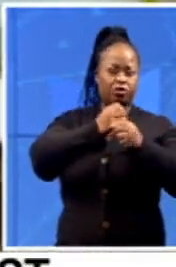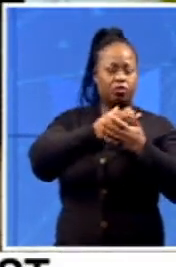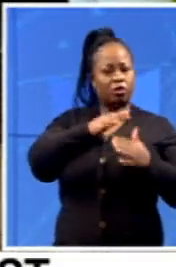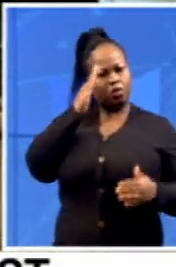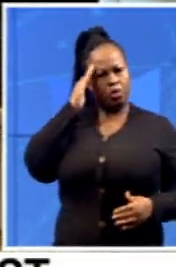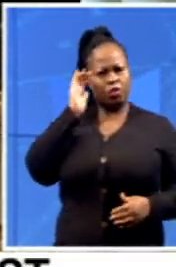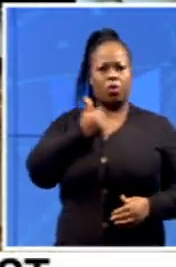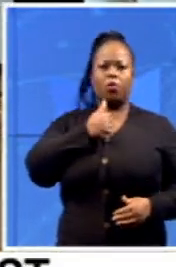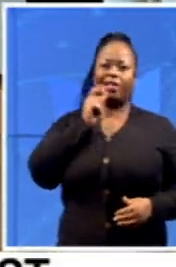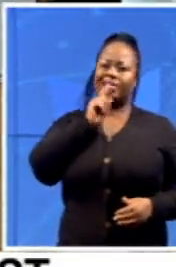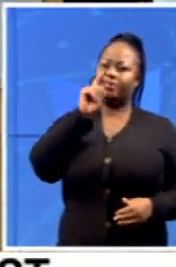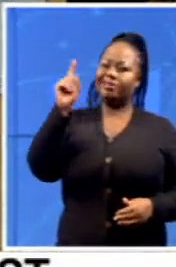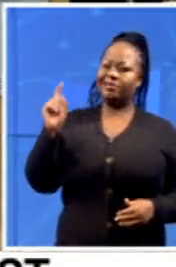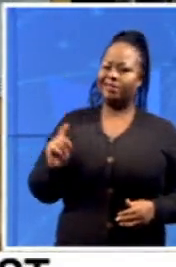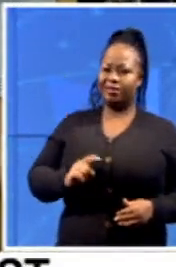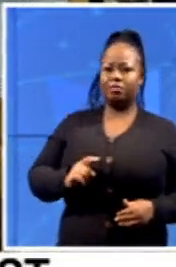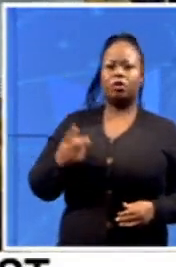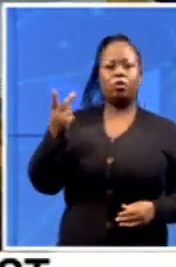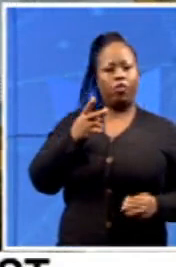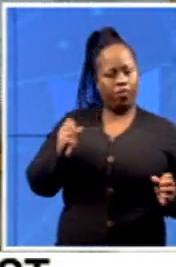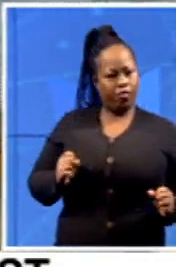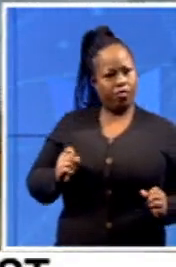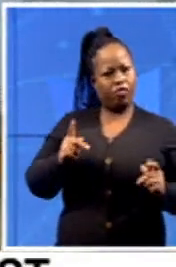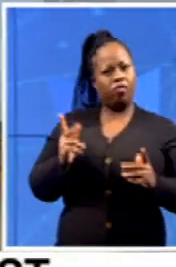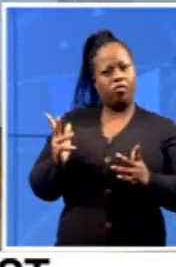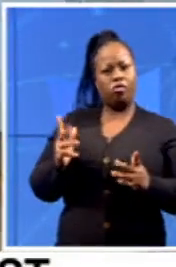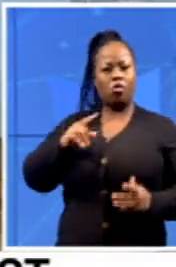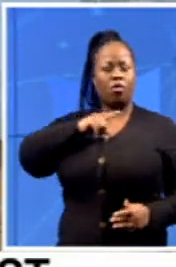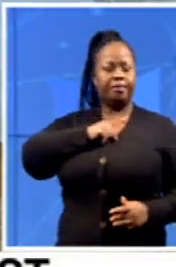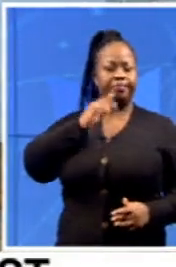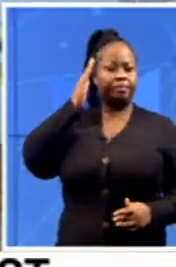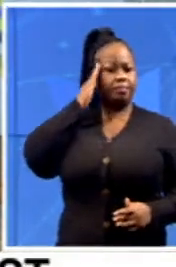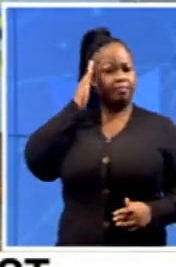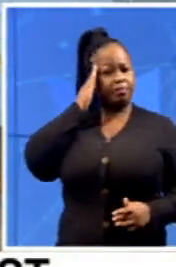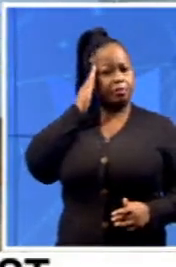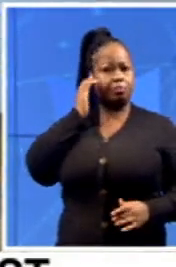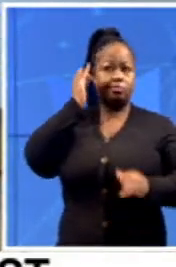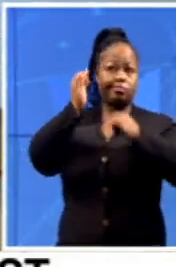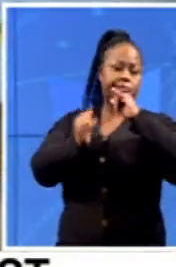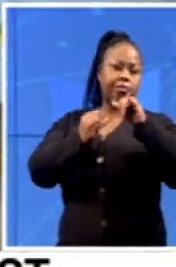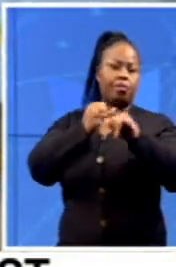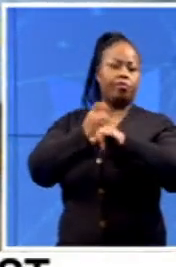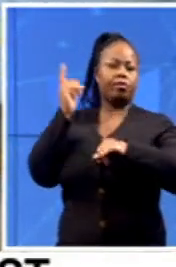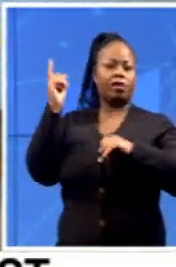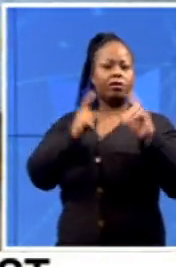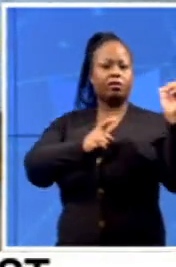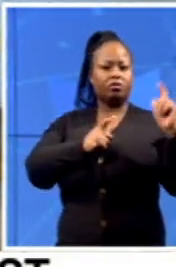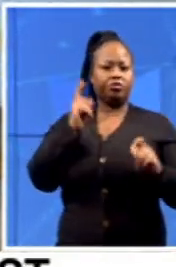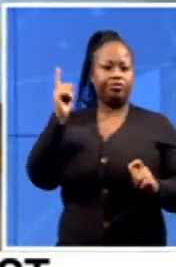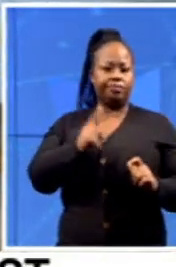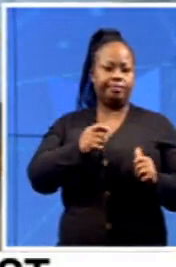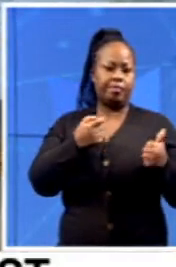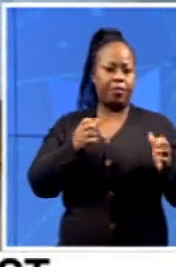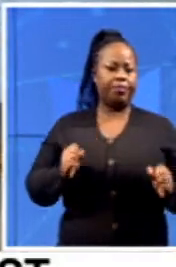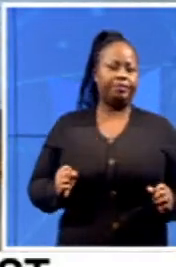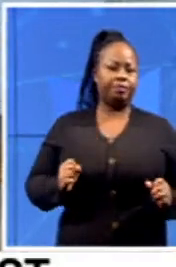they are seen, and they're also given an opportunity like this. As we know, there will be a lot of internationals coming, and this is a great